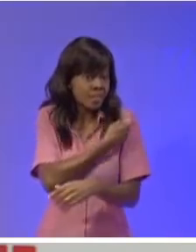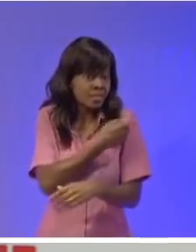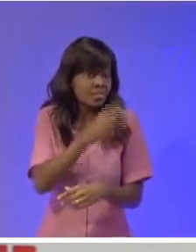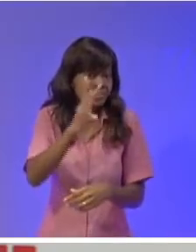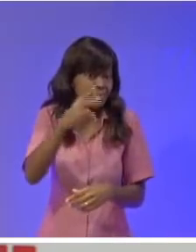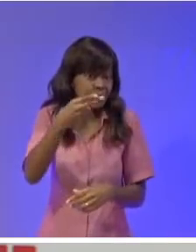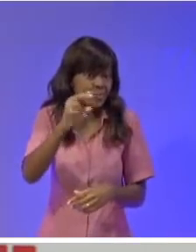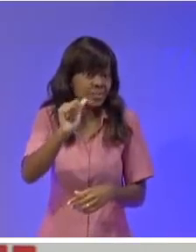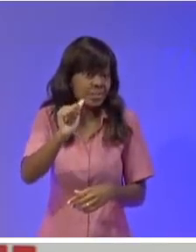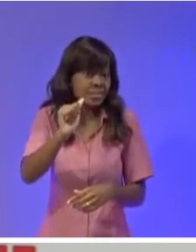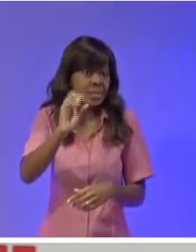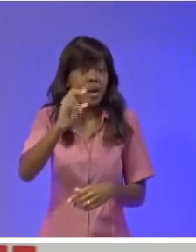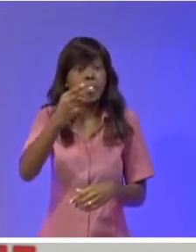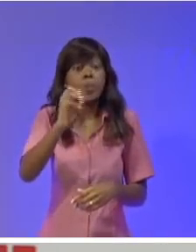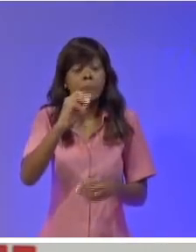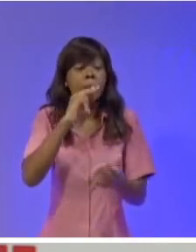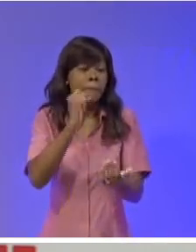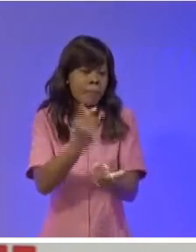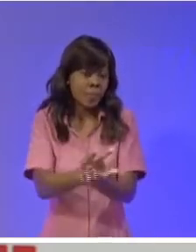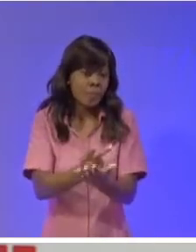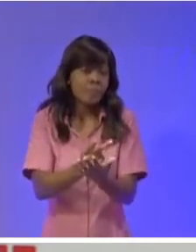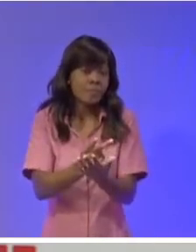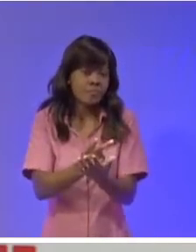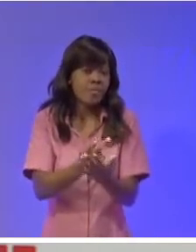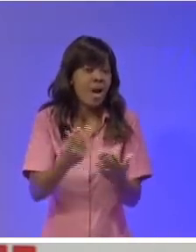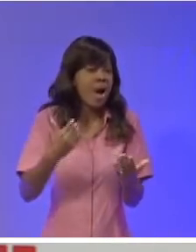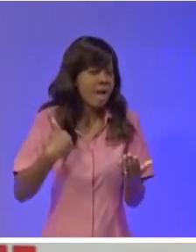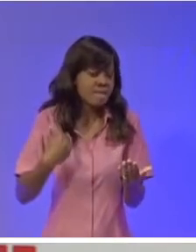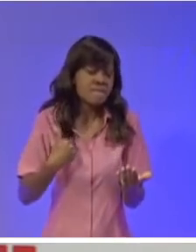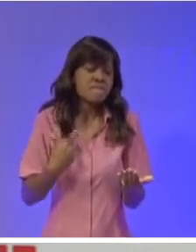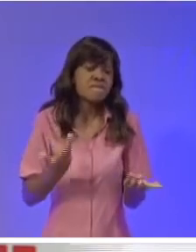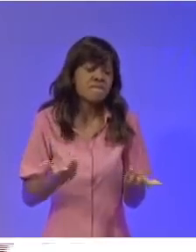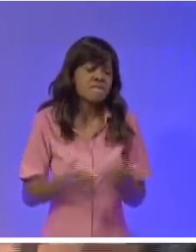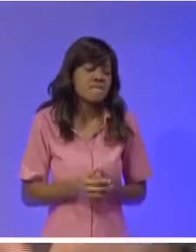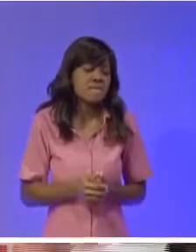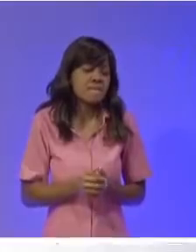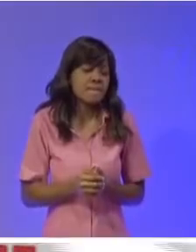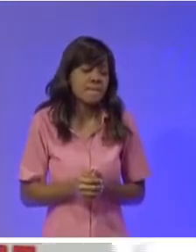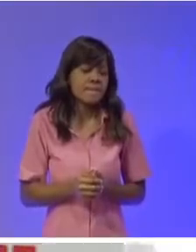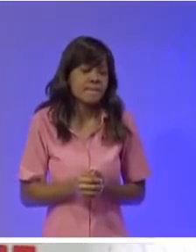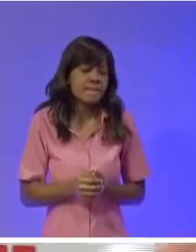program in February of 2021. To date, we have vaccinated